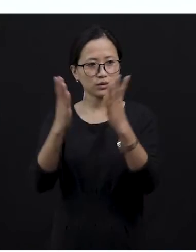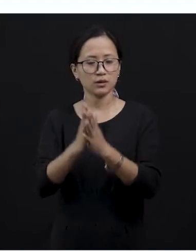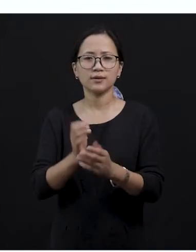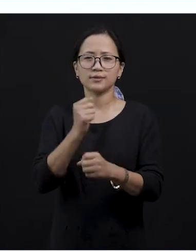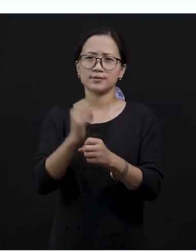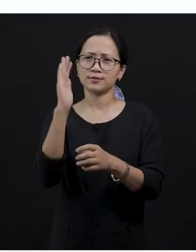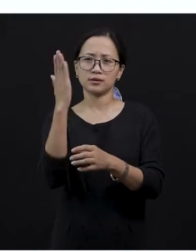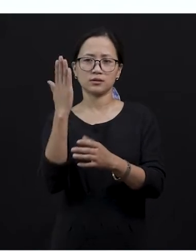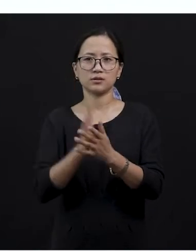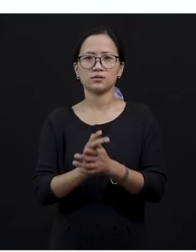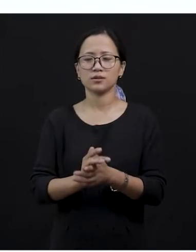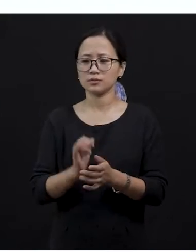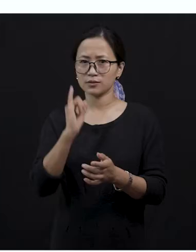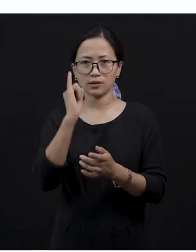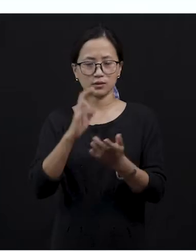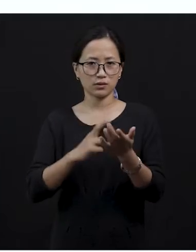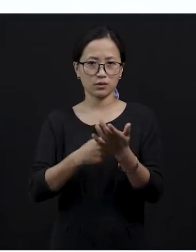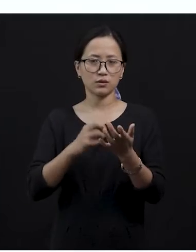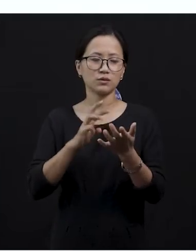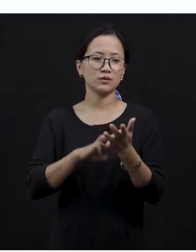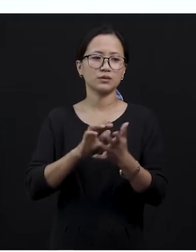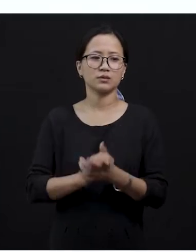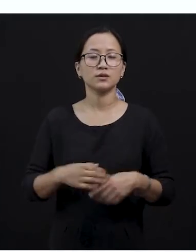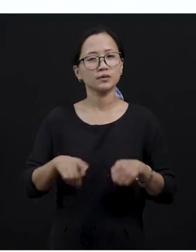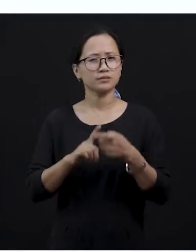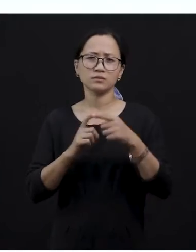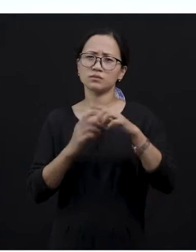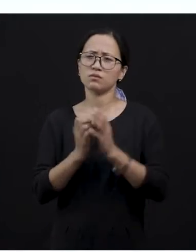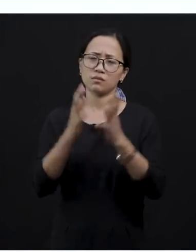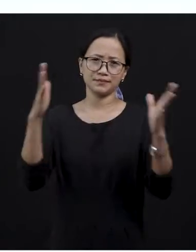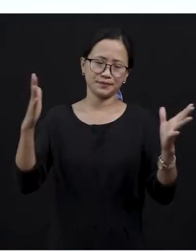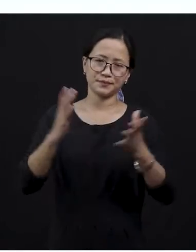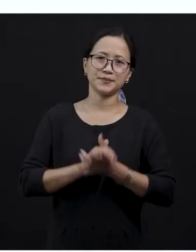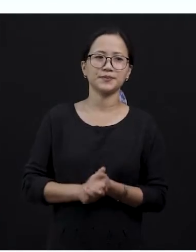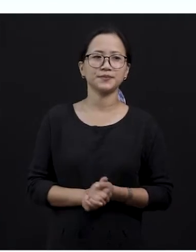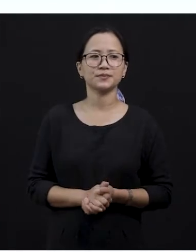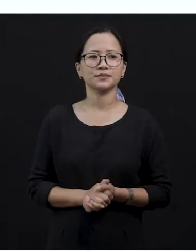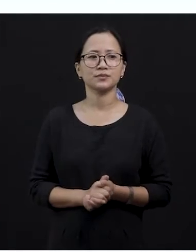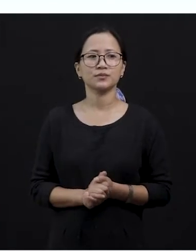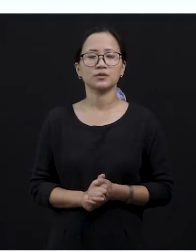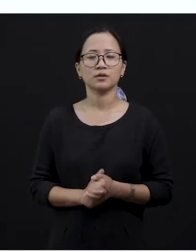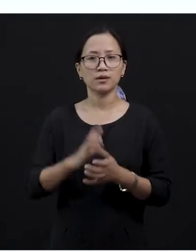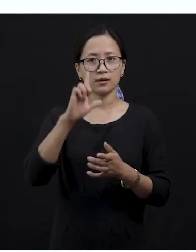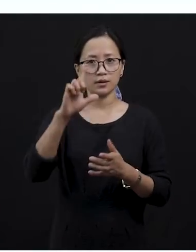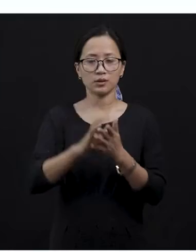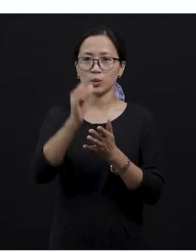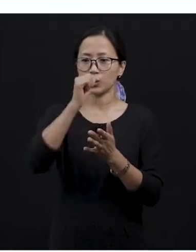glass, iron, etc., etc. Okay? Solids. They are known as solids. Okay? Then we